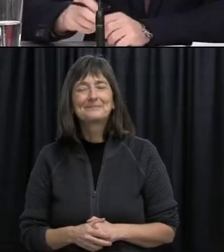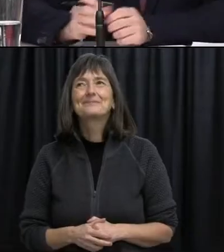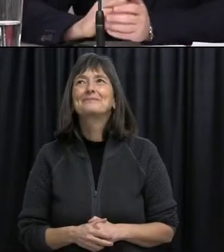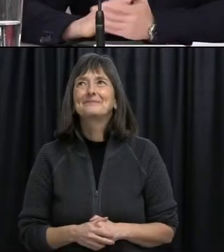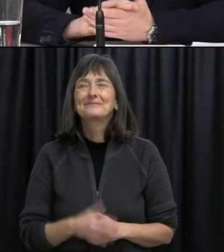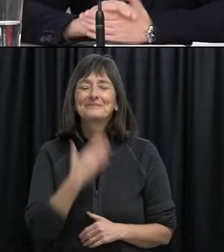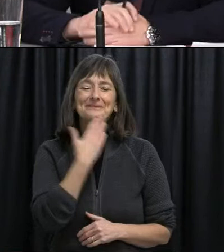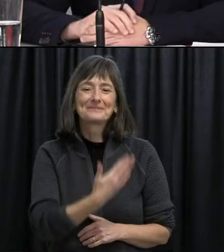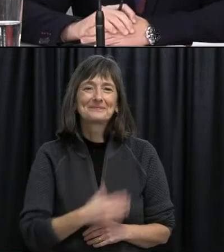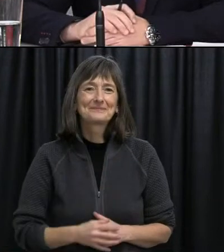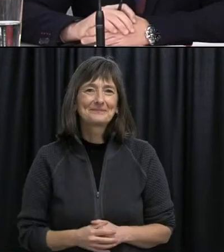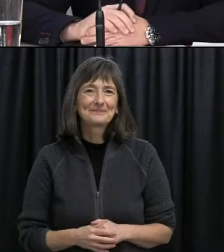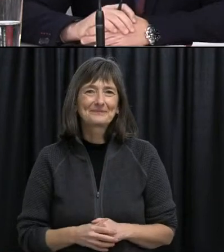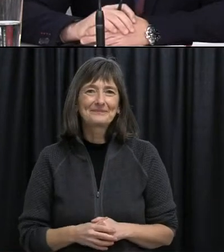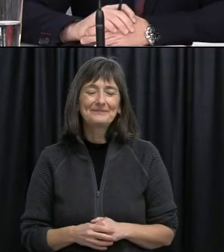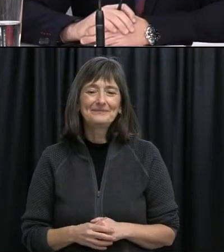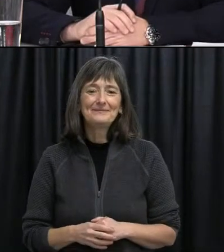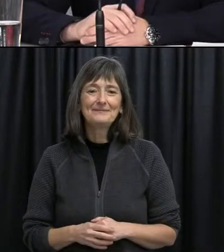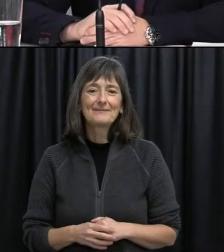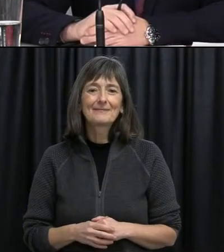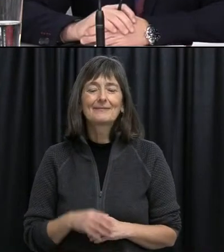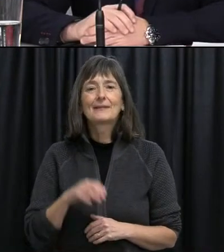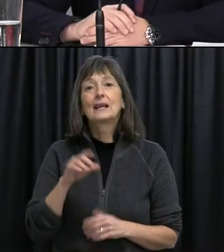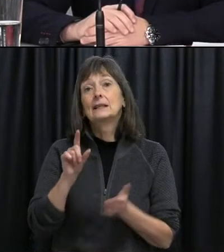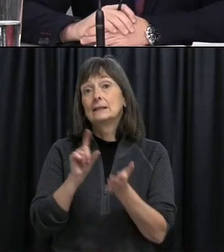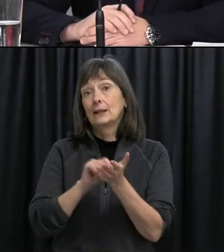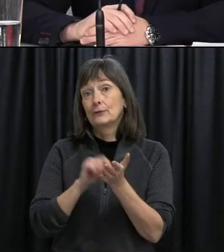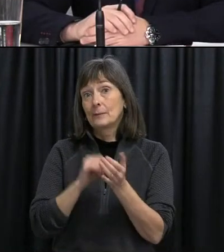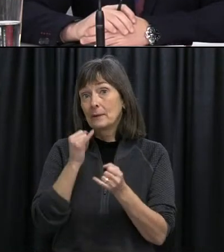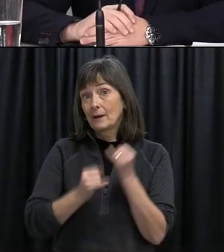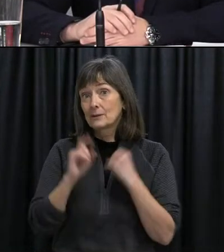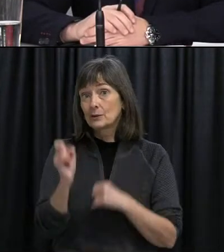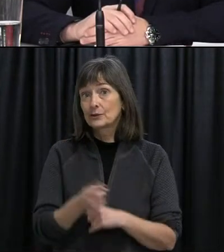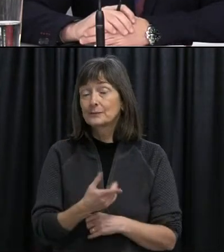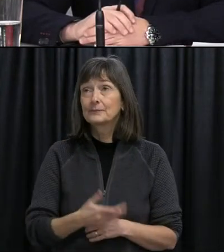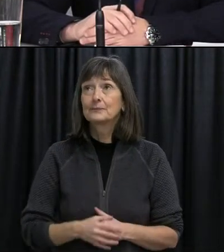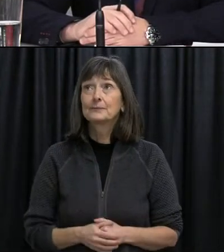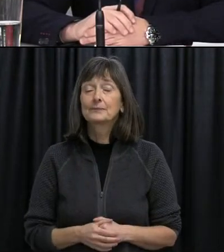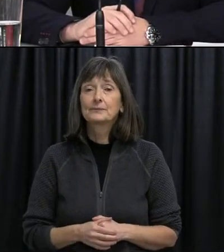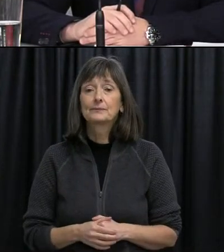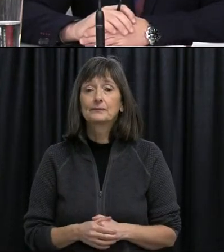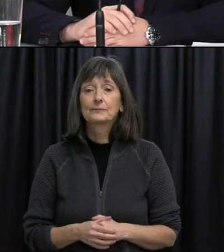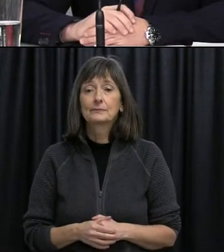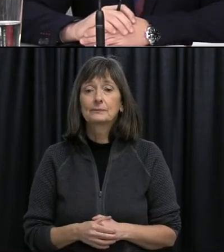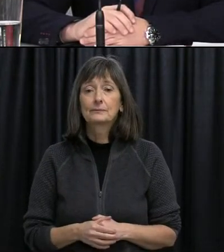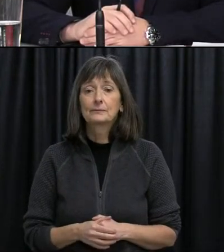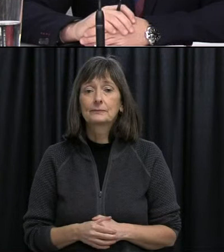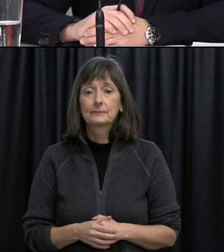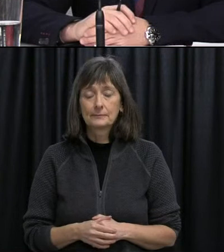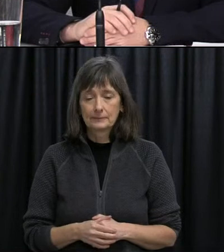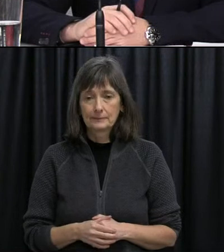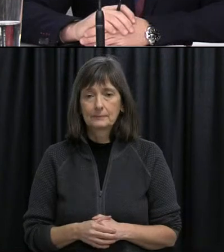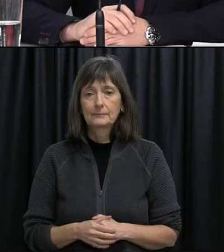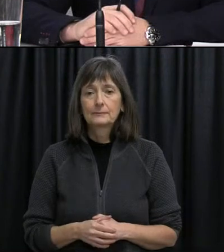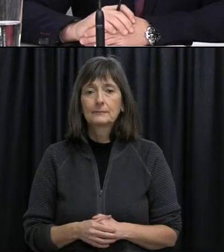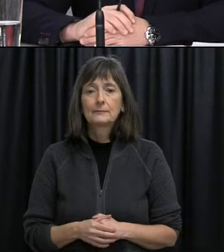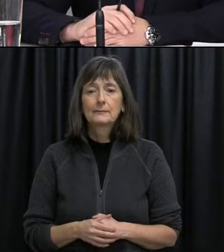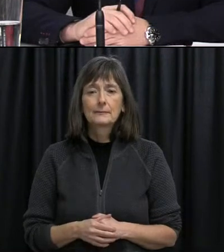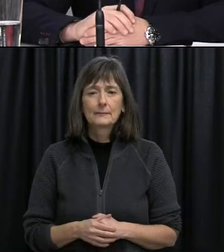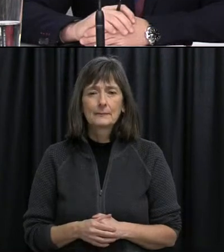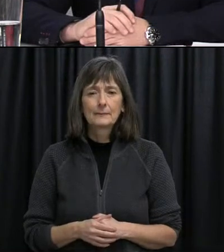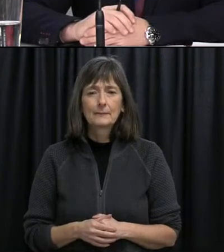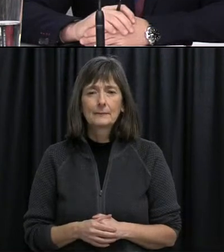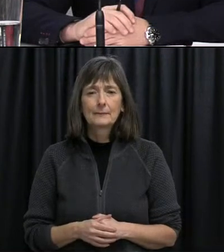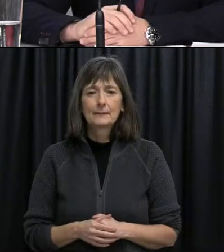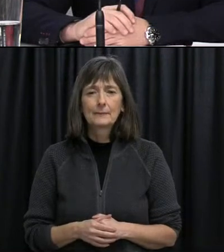Thank you very much. Peter Jackson with the Telegram. Do you have a final question? I do.